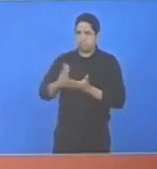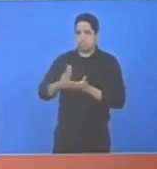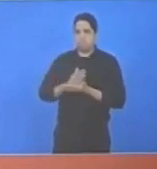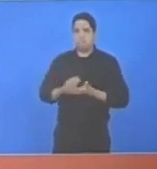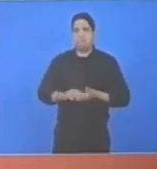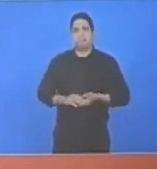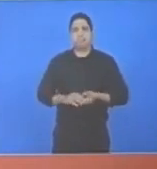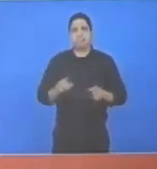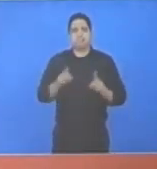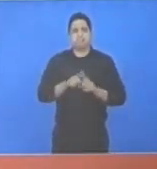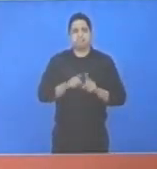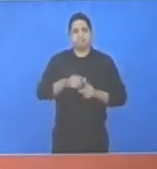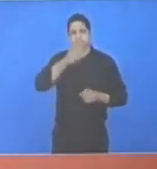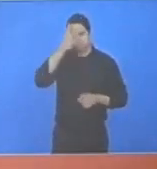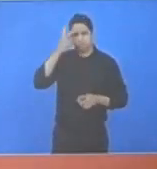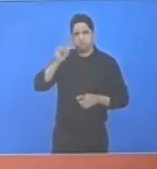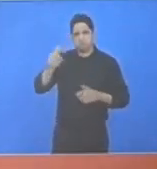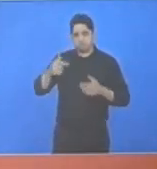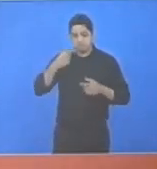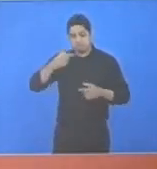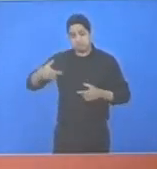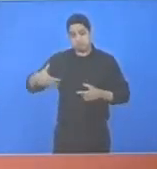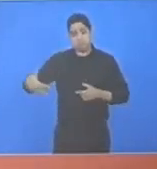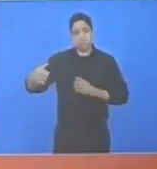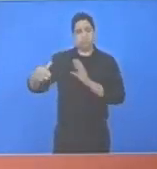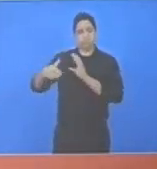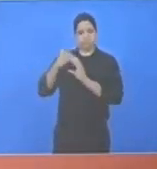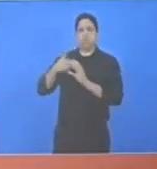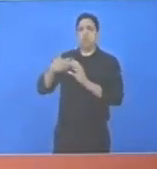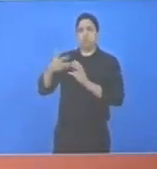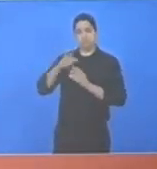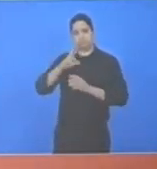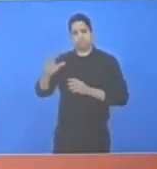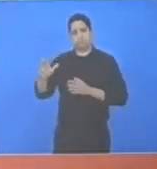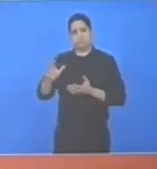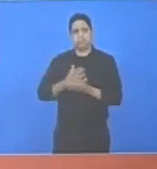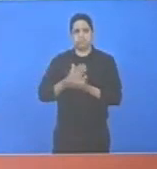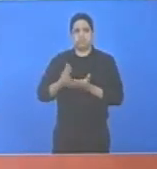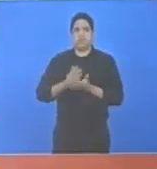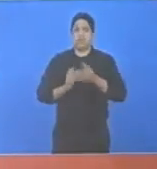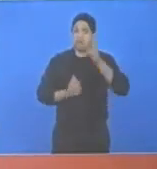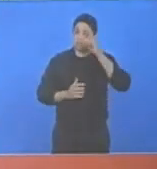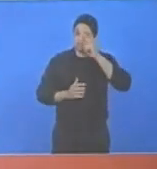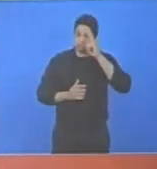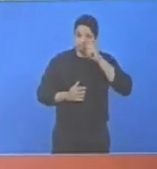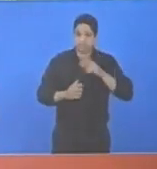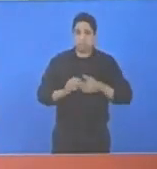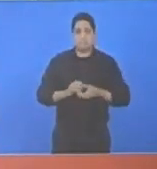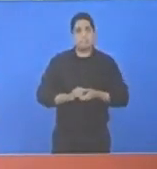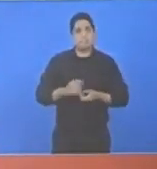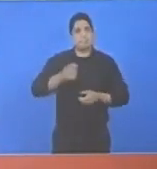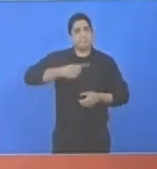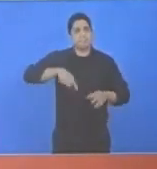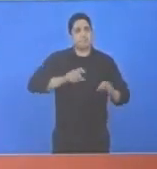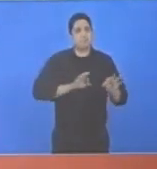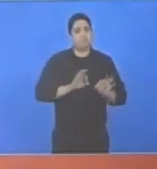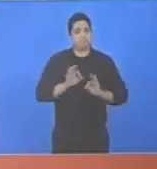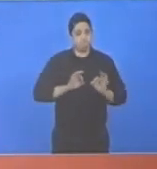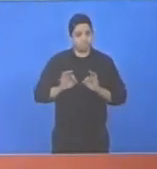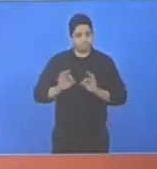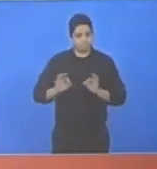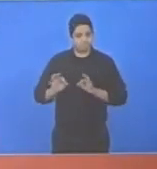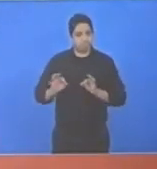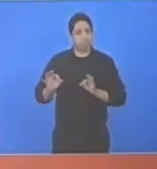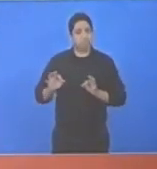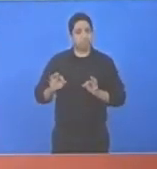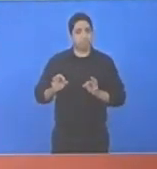give answer to all of them. And the ones that will be sending something this week. And remembering that